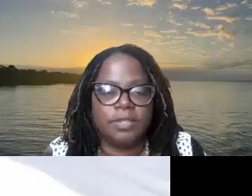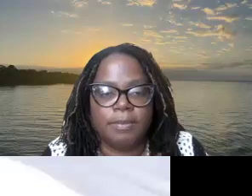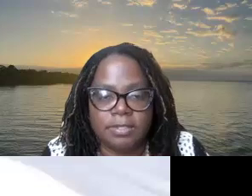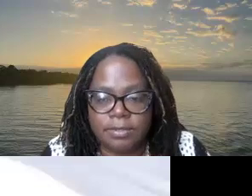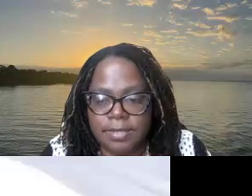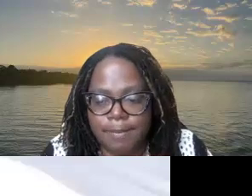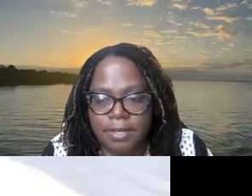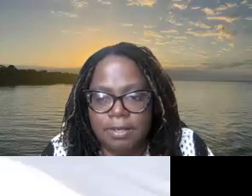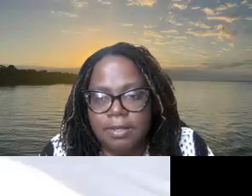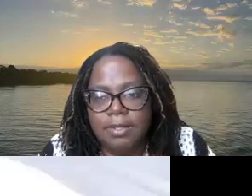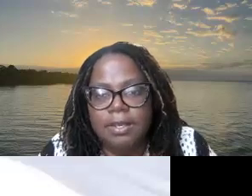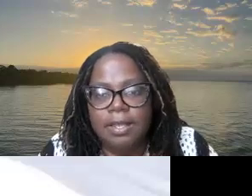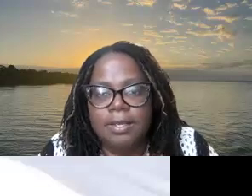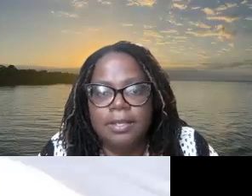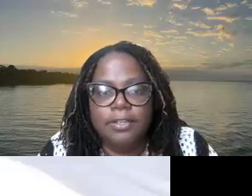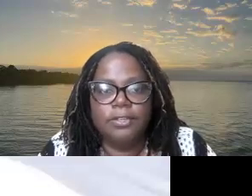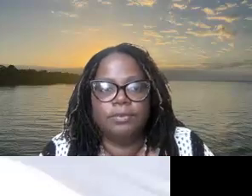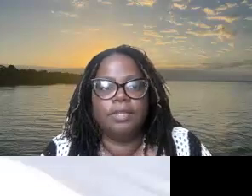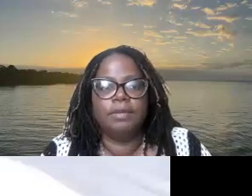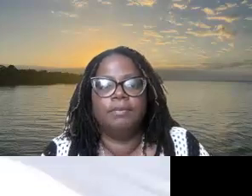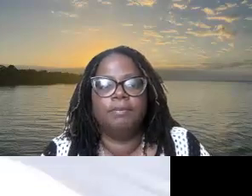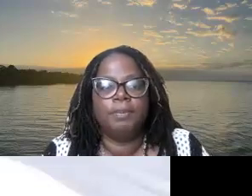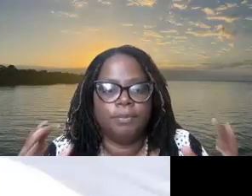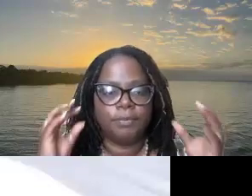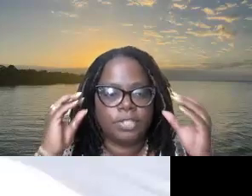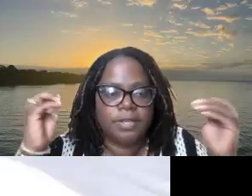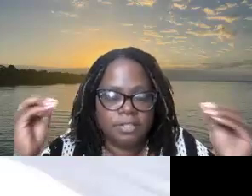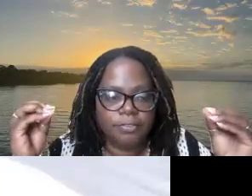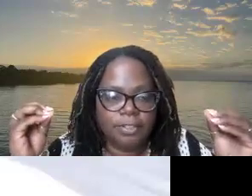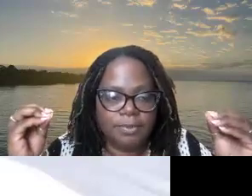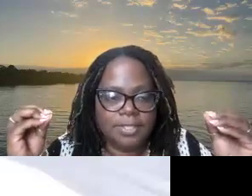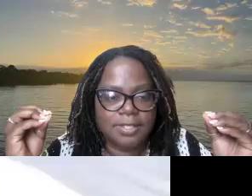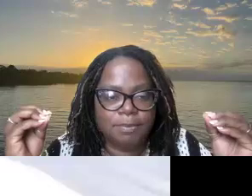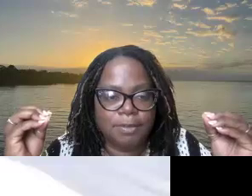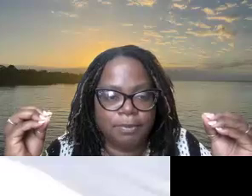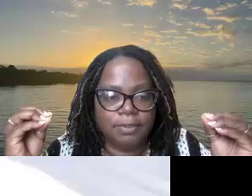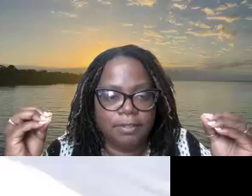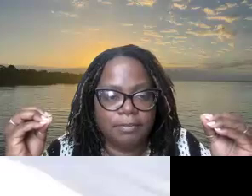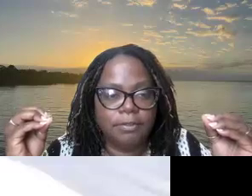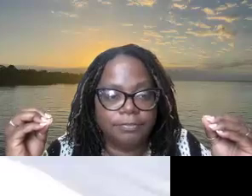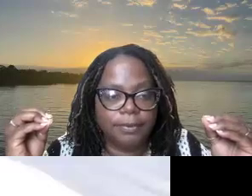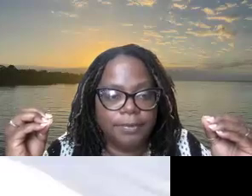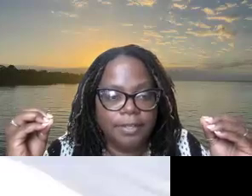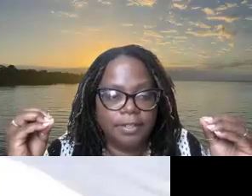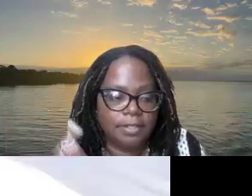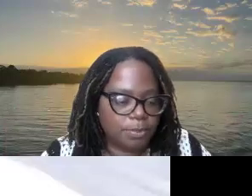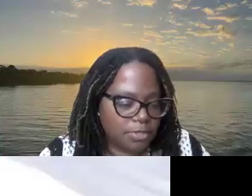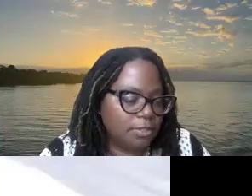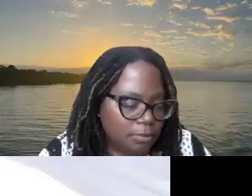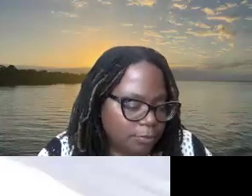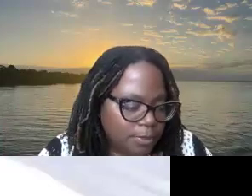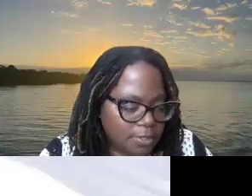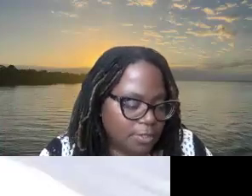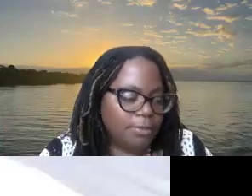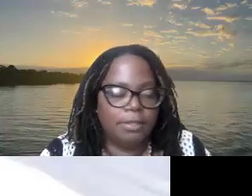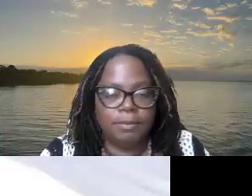massacre last week, the massacre is happening in Haiti, people respond differently when they see people in uniform. And this person